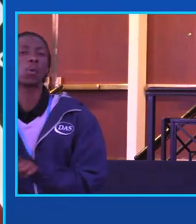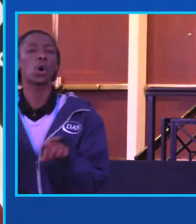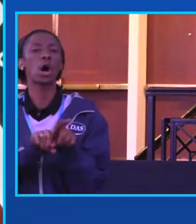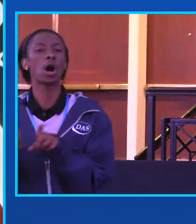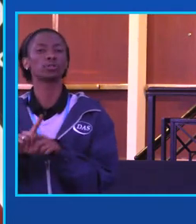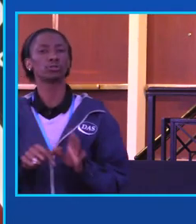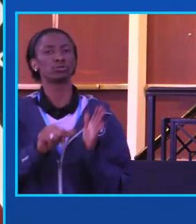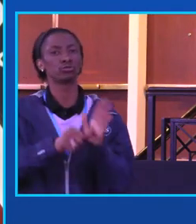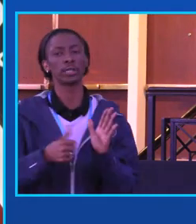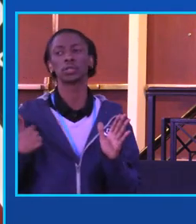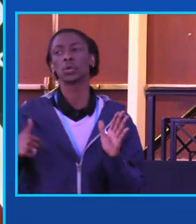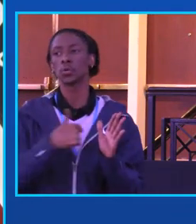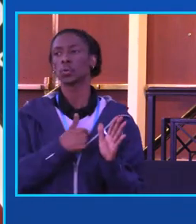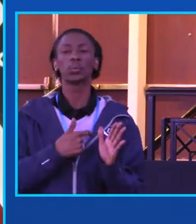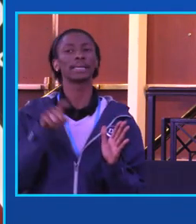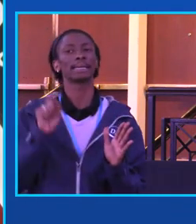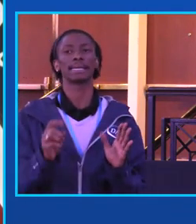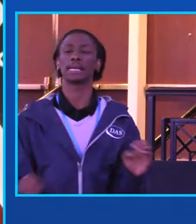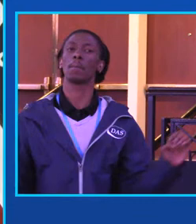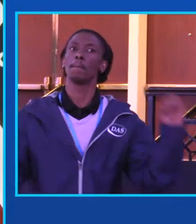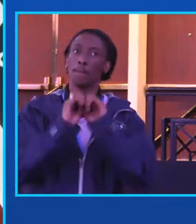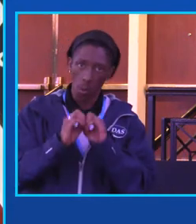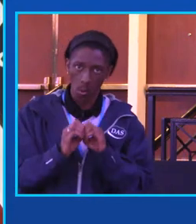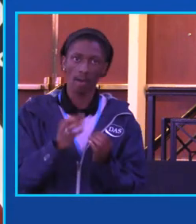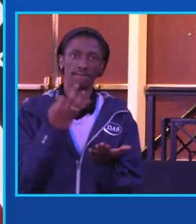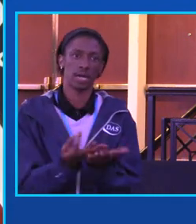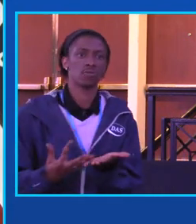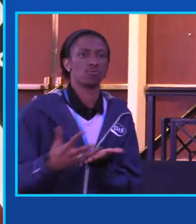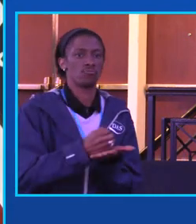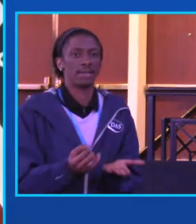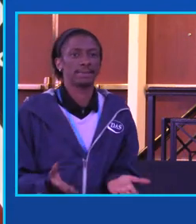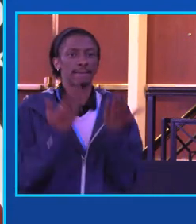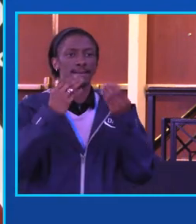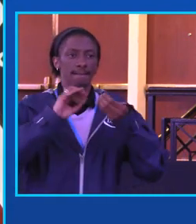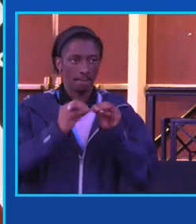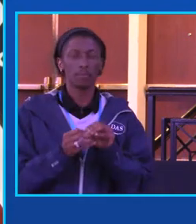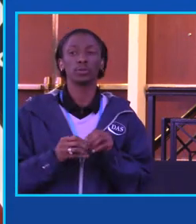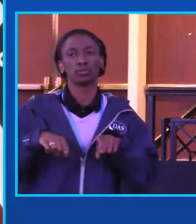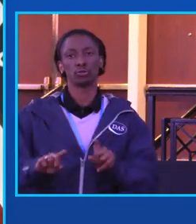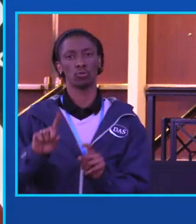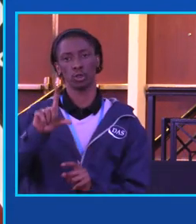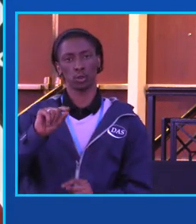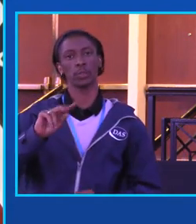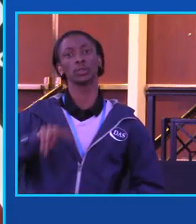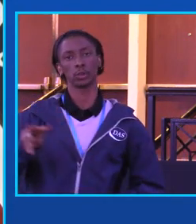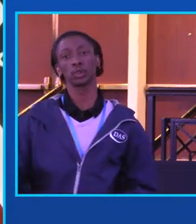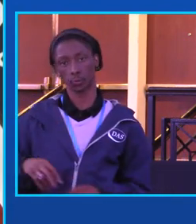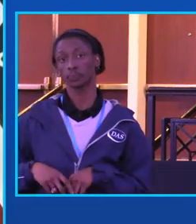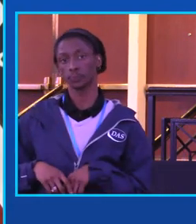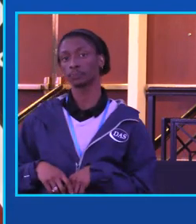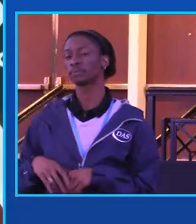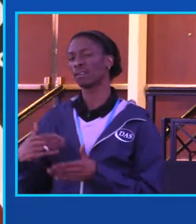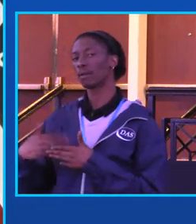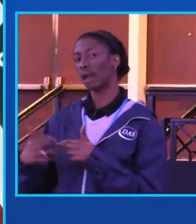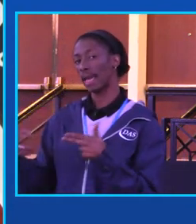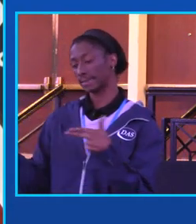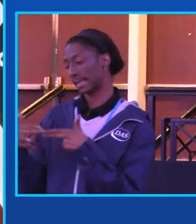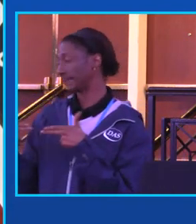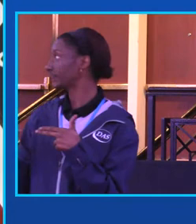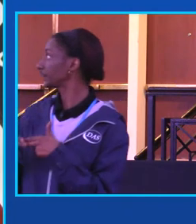need even greater fundraising numbers in 2022. The next slide